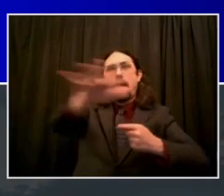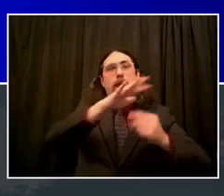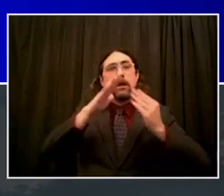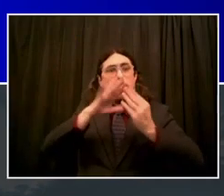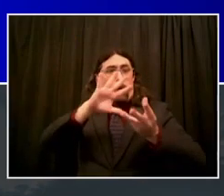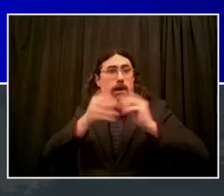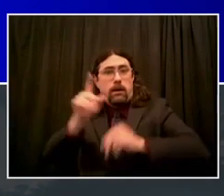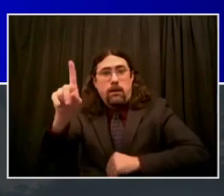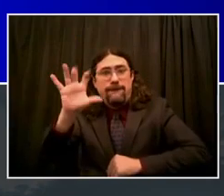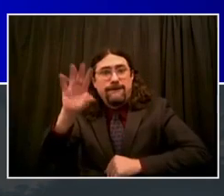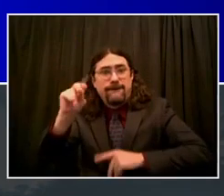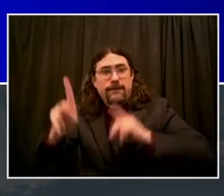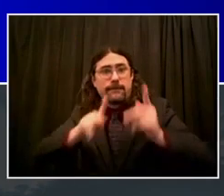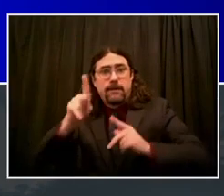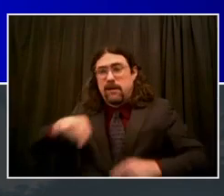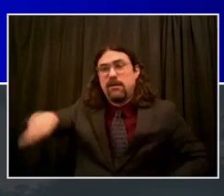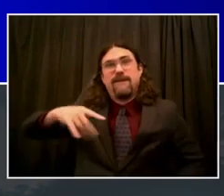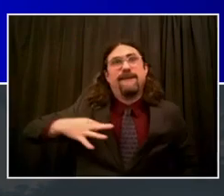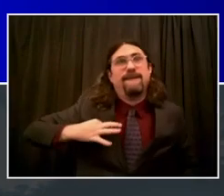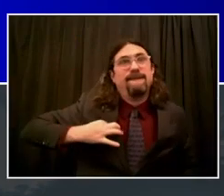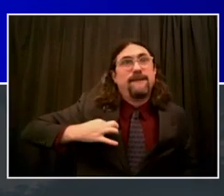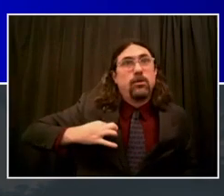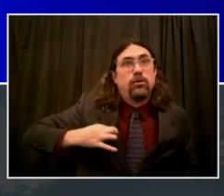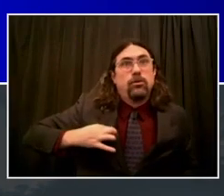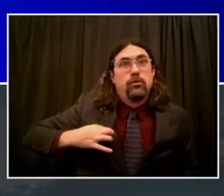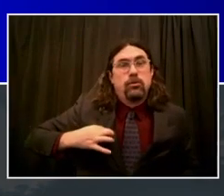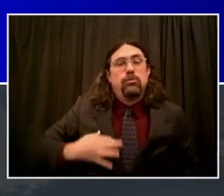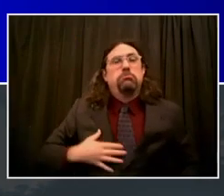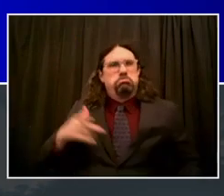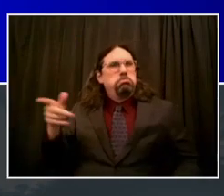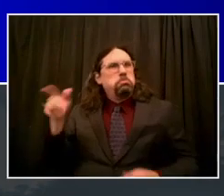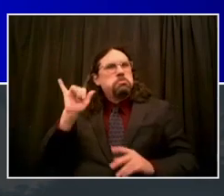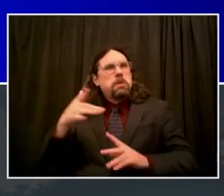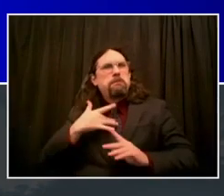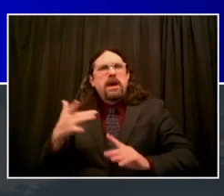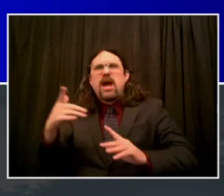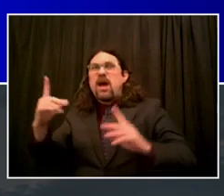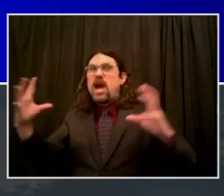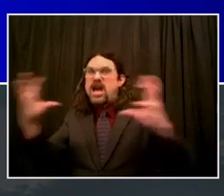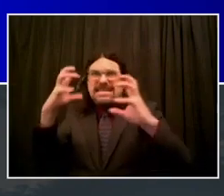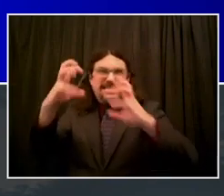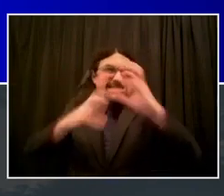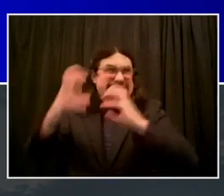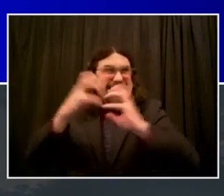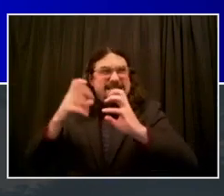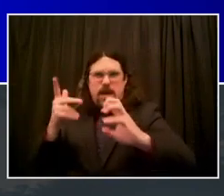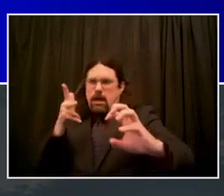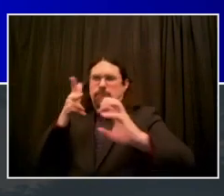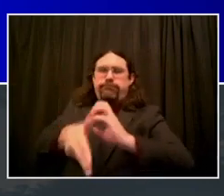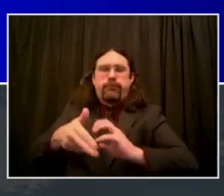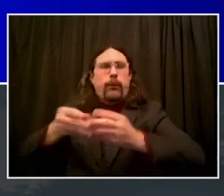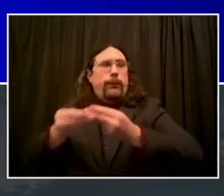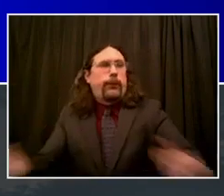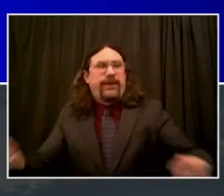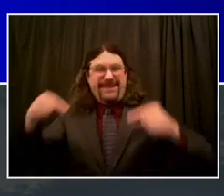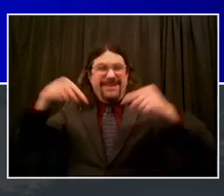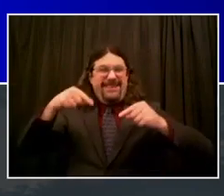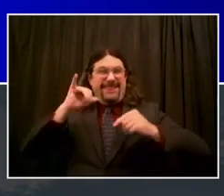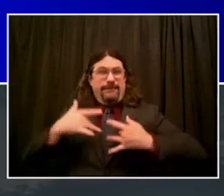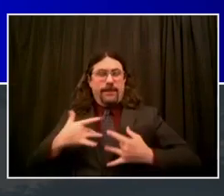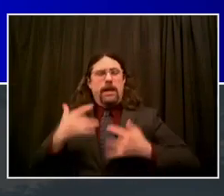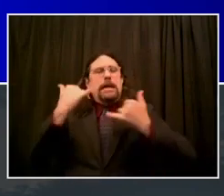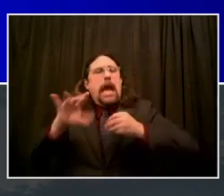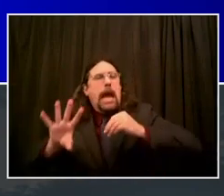adding 375 more Cure Violence workers to this effort. The title they will be given is Social